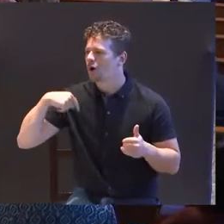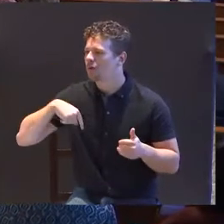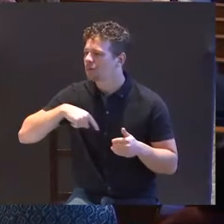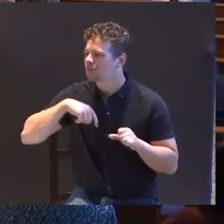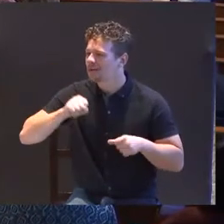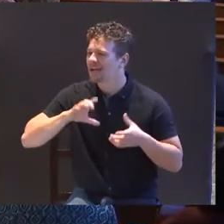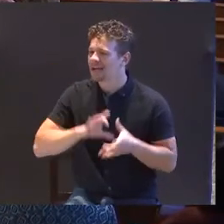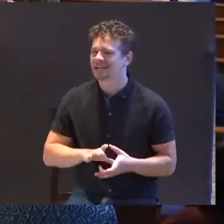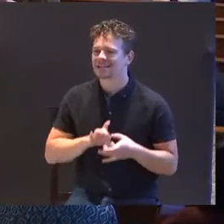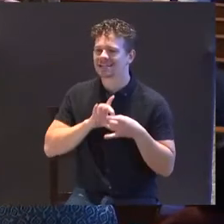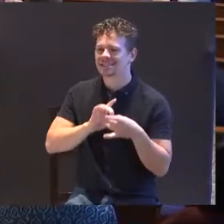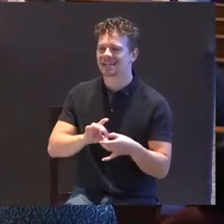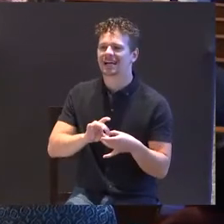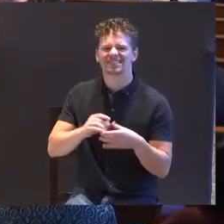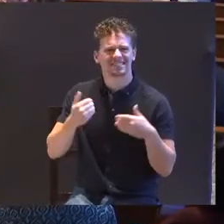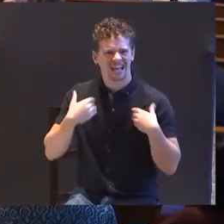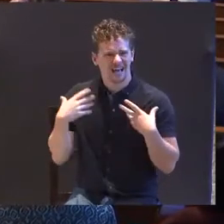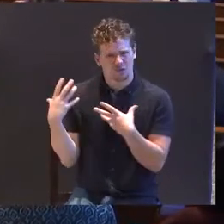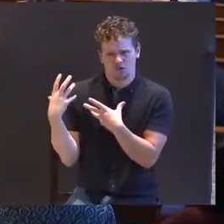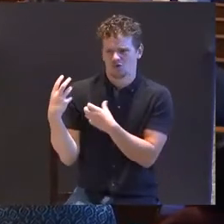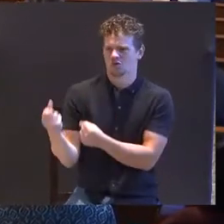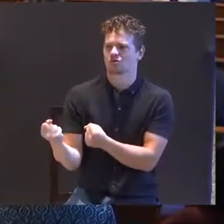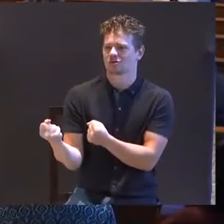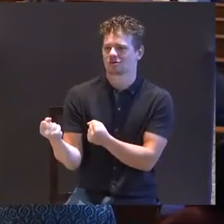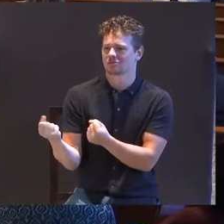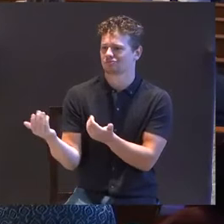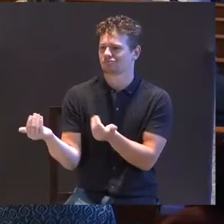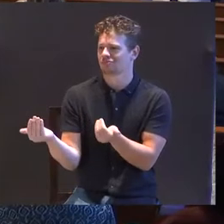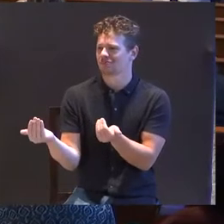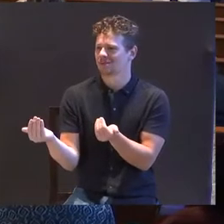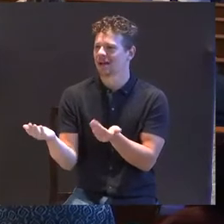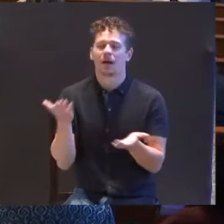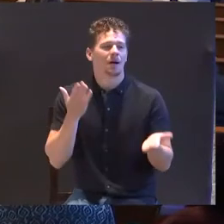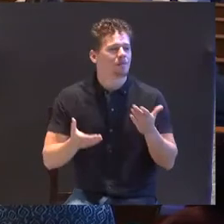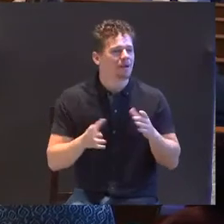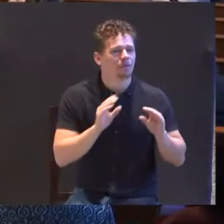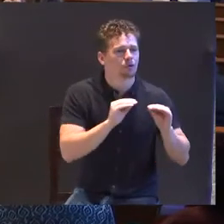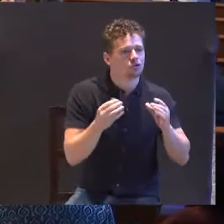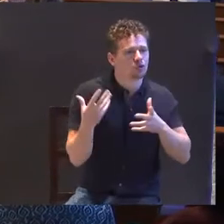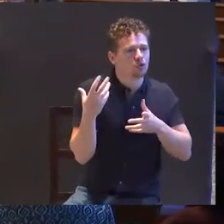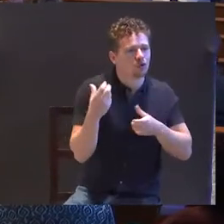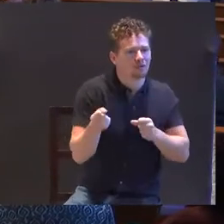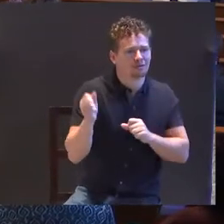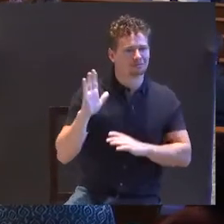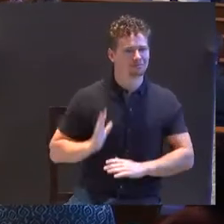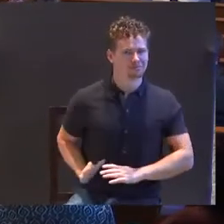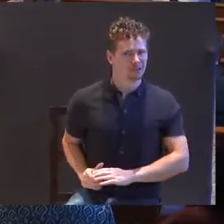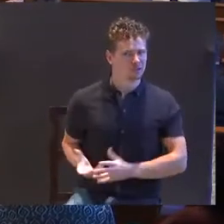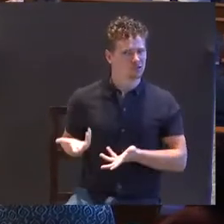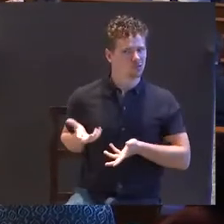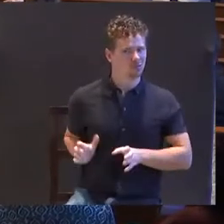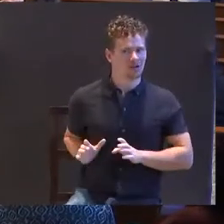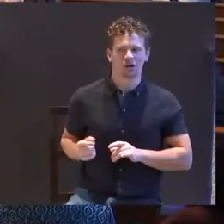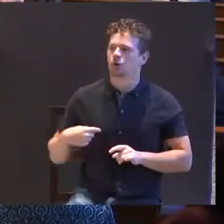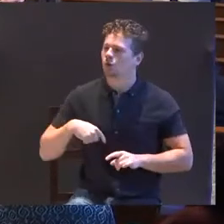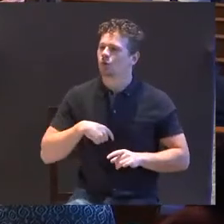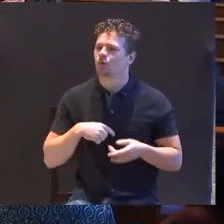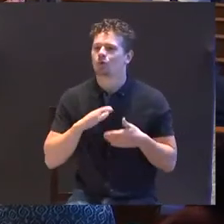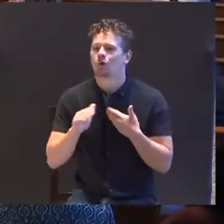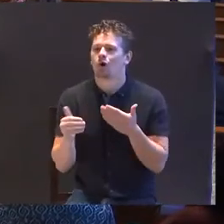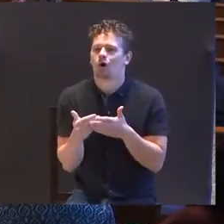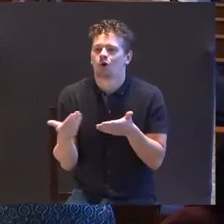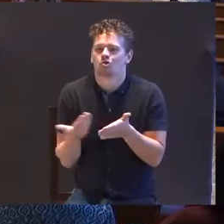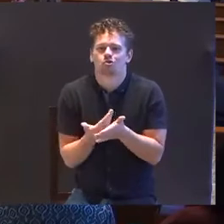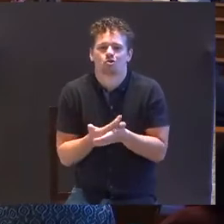Courage out there. And you know what? Either there's no courage or they prefer not to raise their hand. So we're all new here today. We welcome you. We